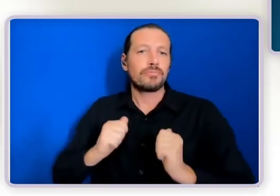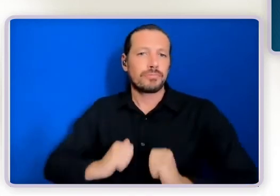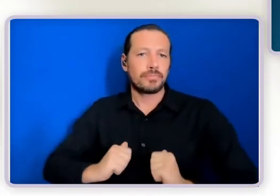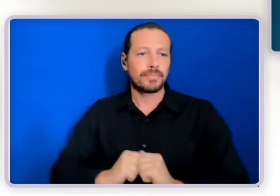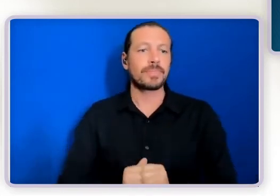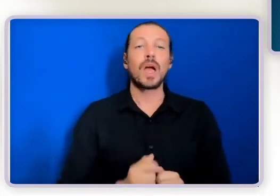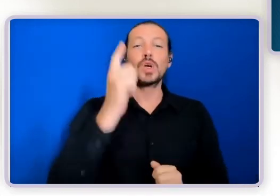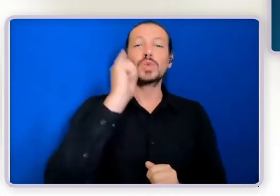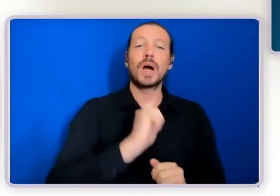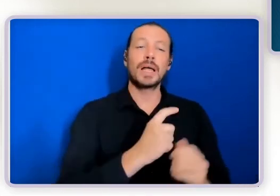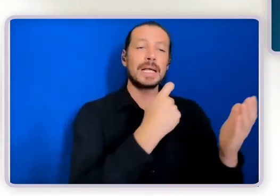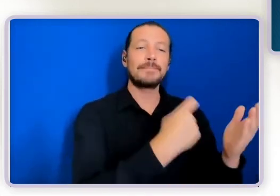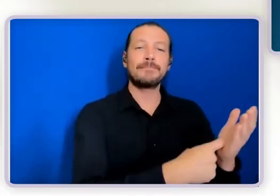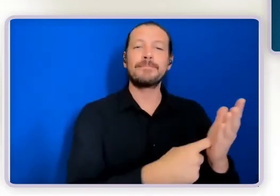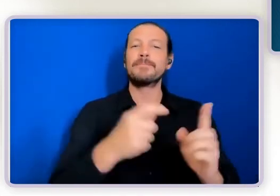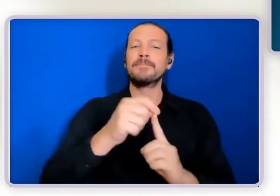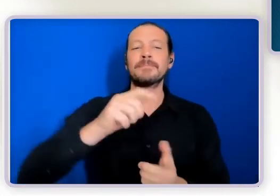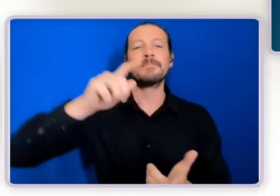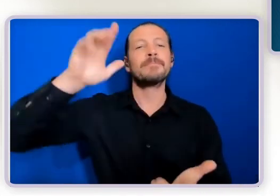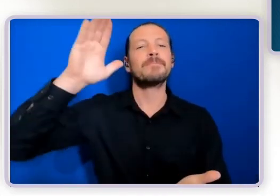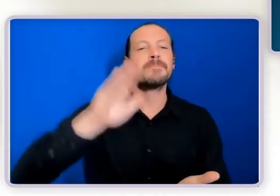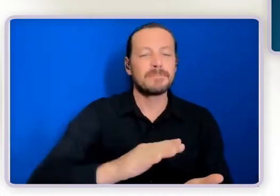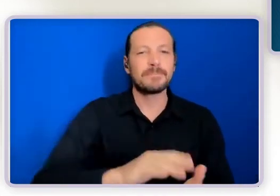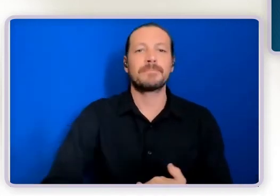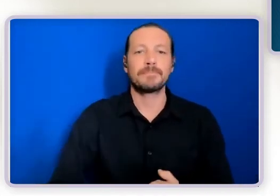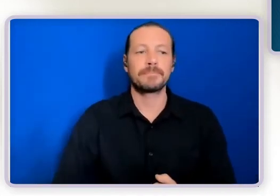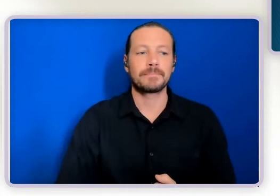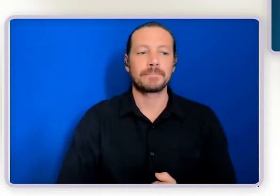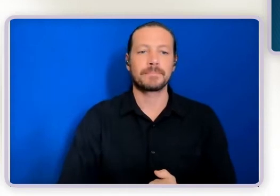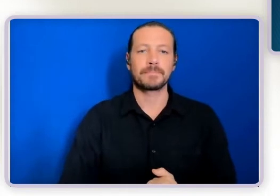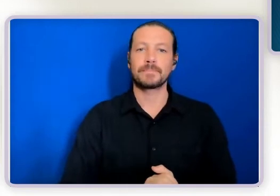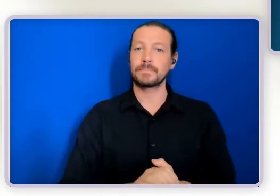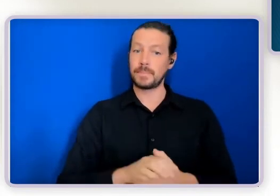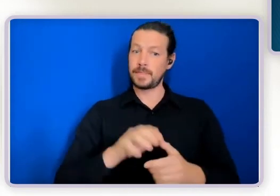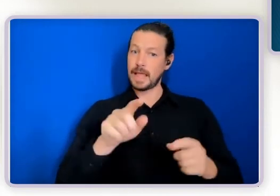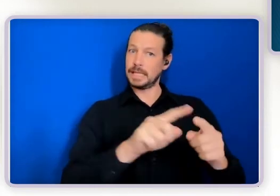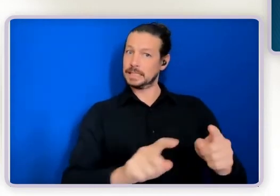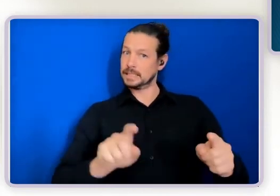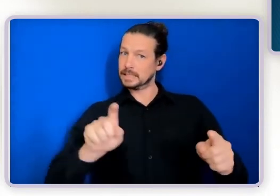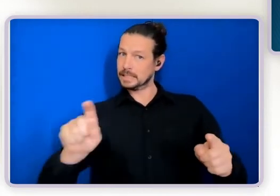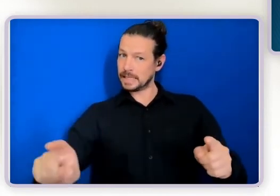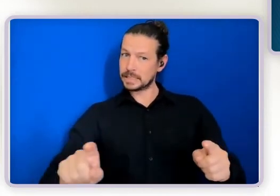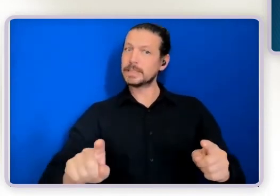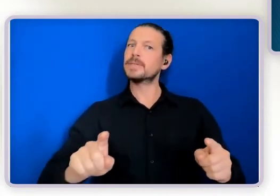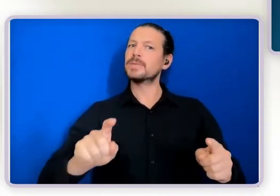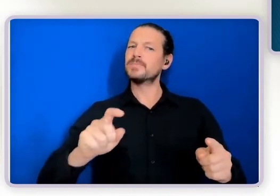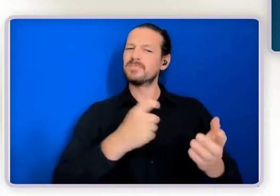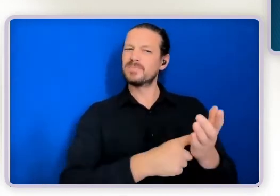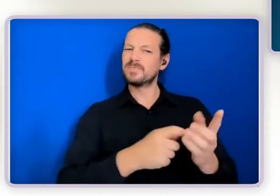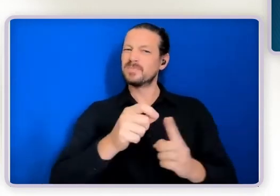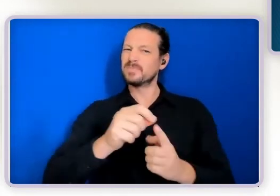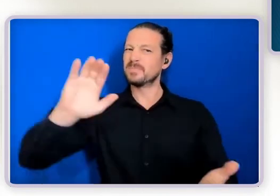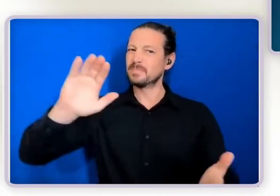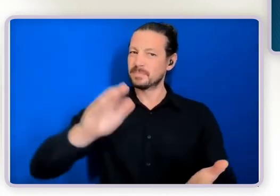restrictive practices. And we'll just stop at that sentence for a moment. A lot of people